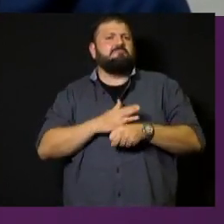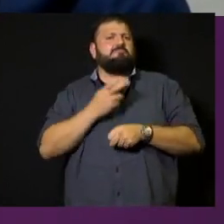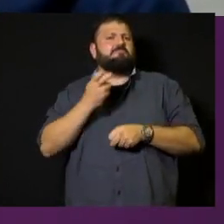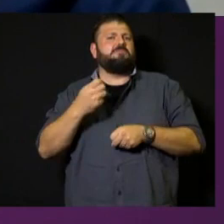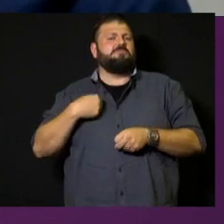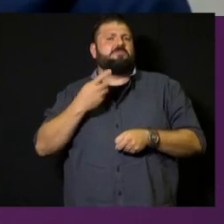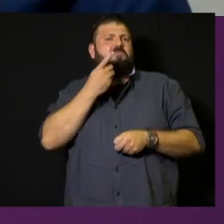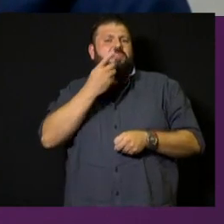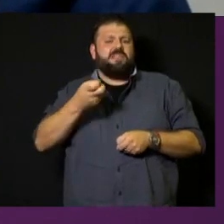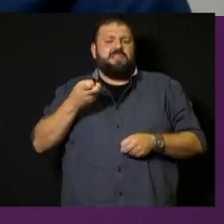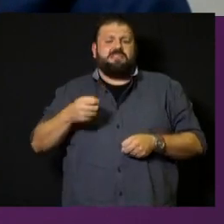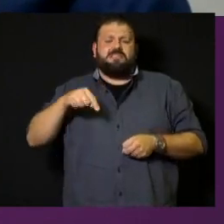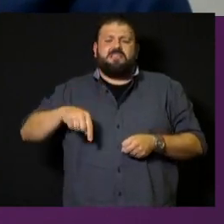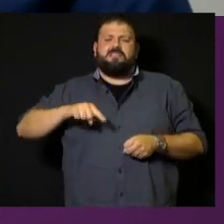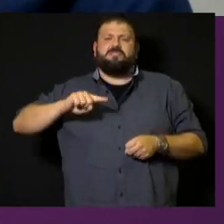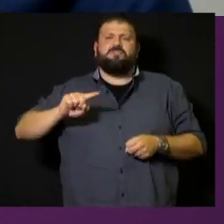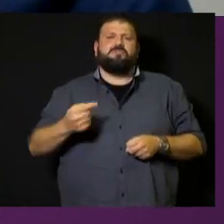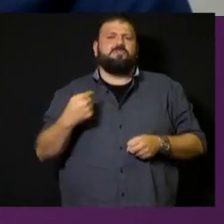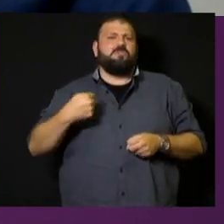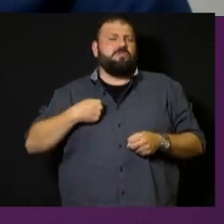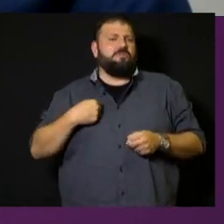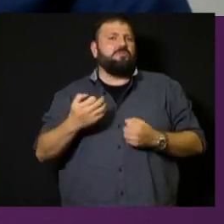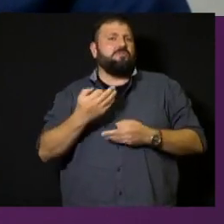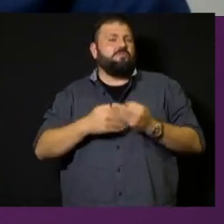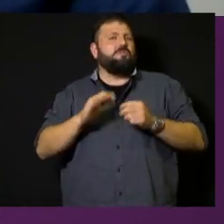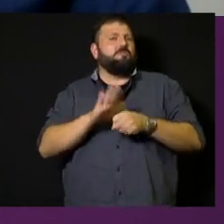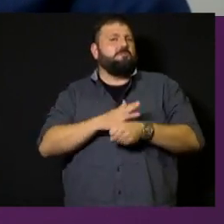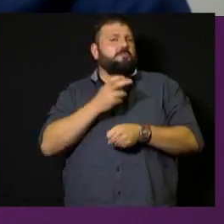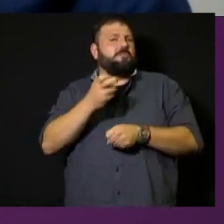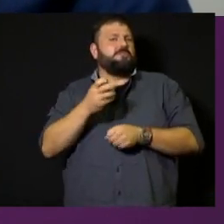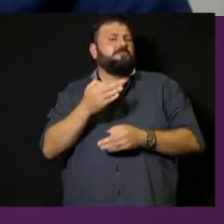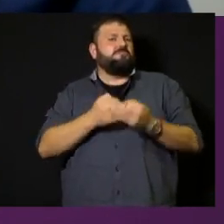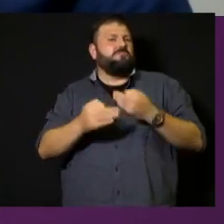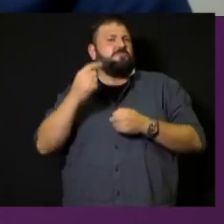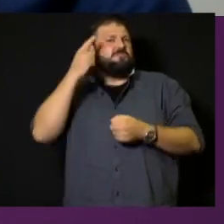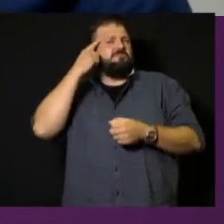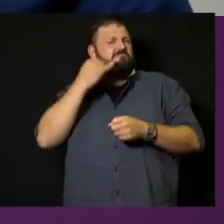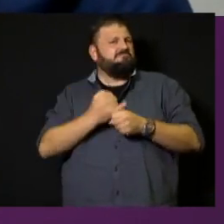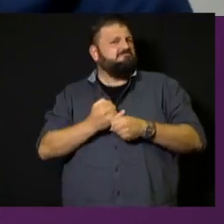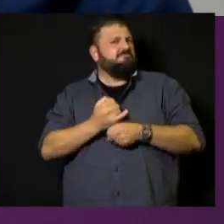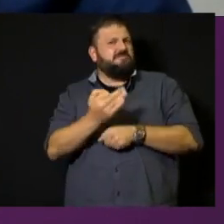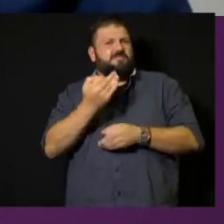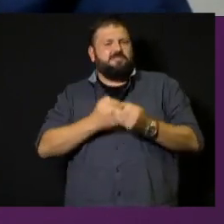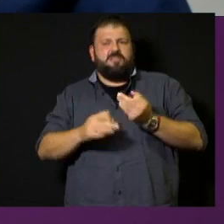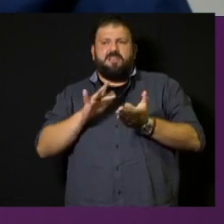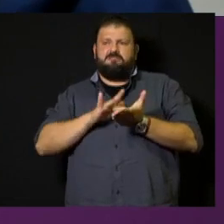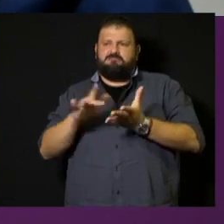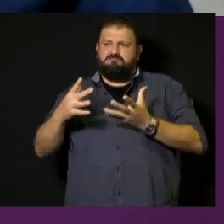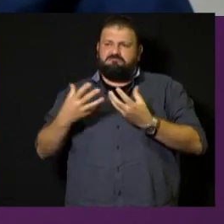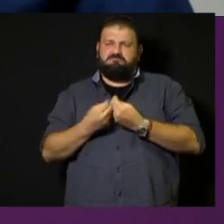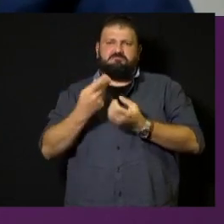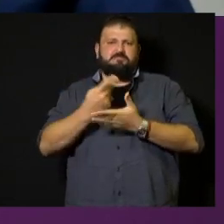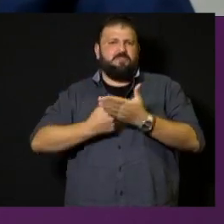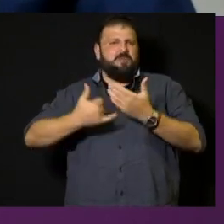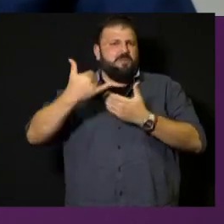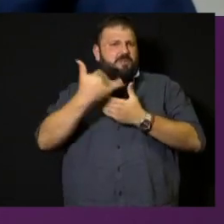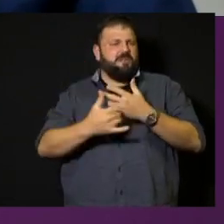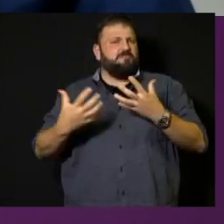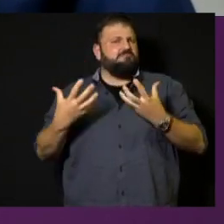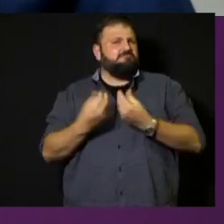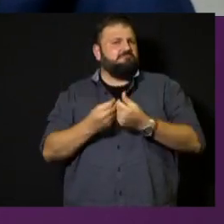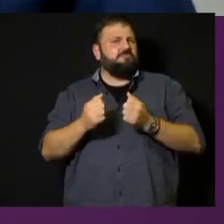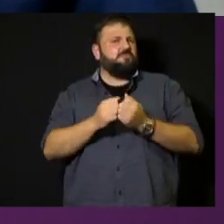This is for me. That day, from that meeting, I made the decision to work without the knife, to support my